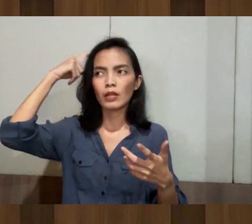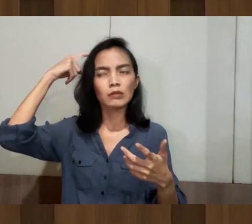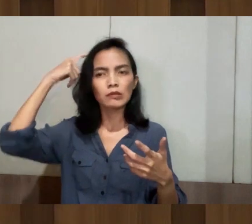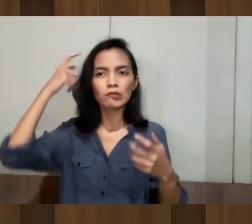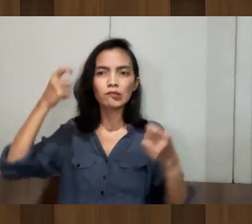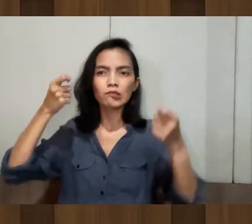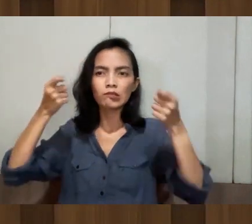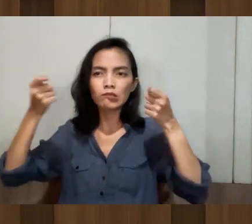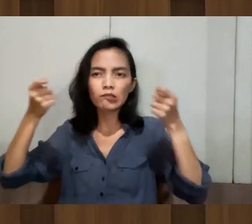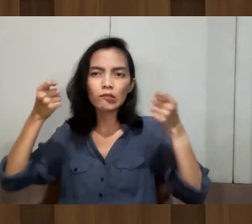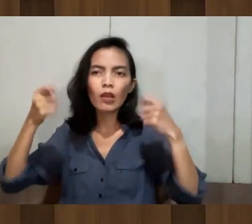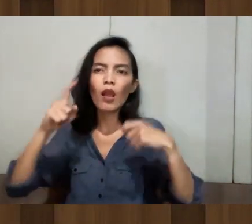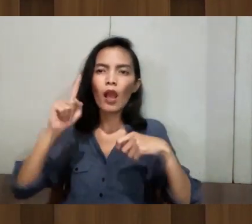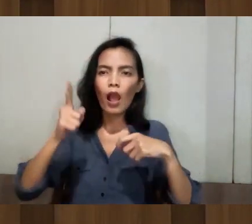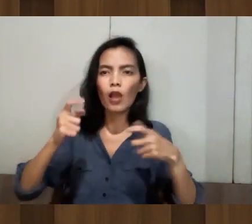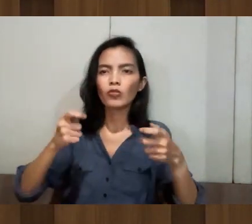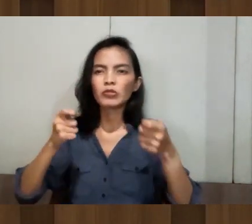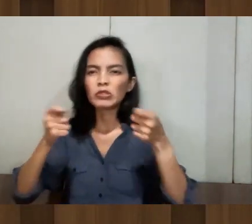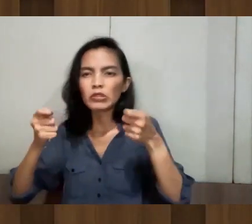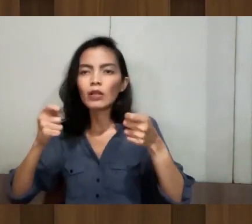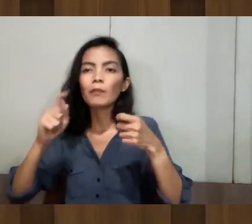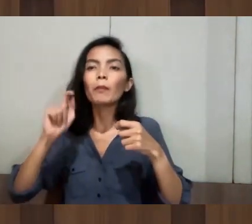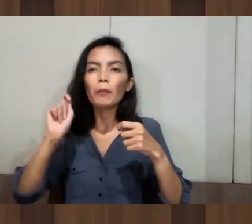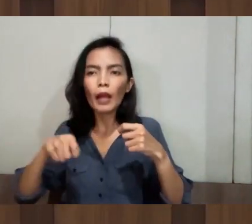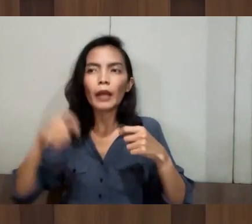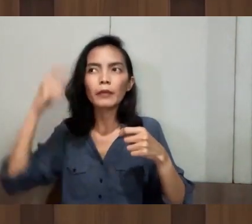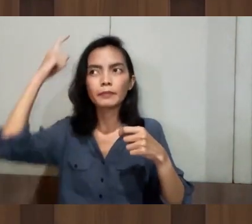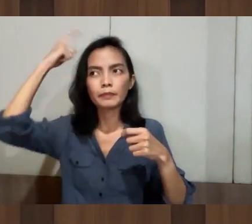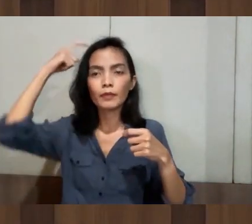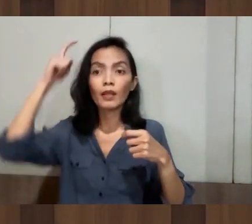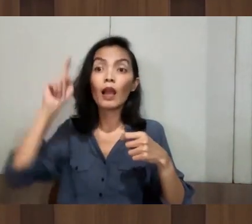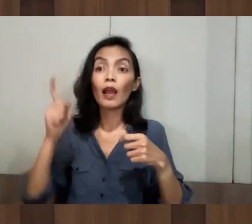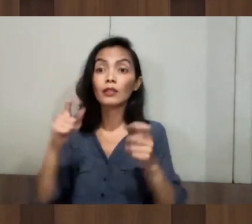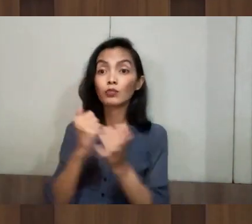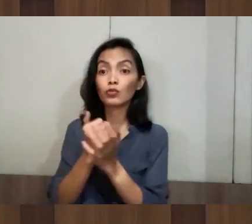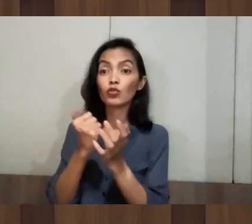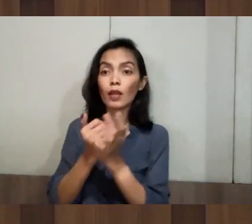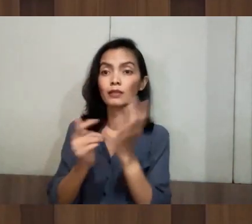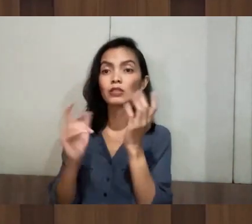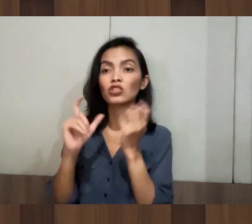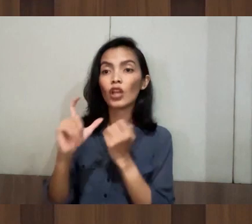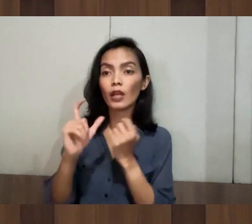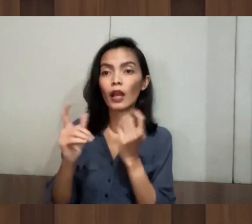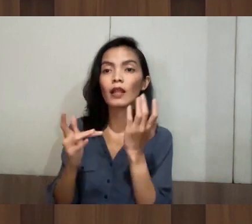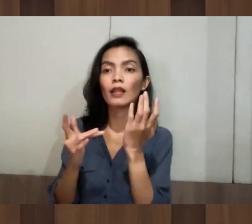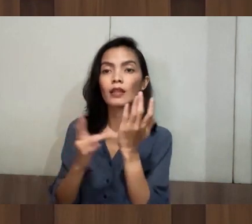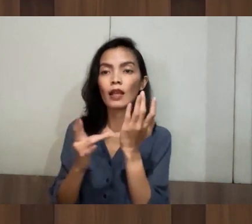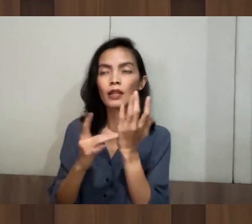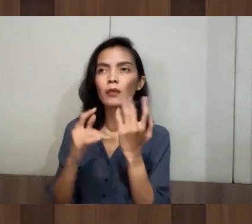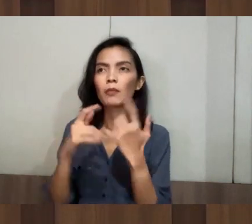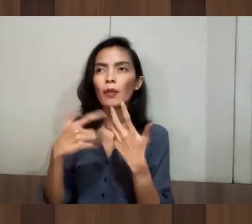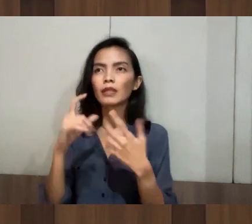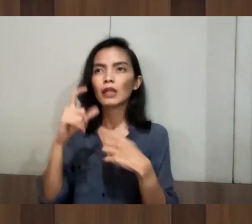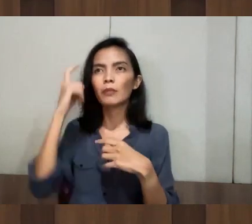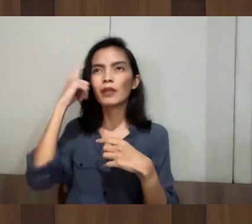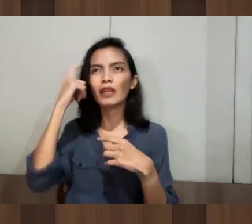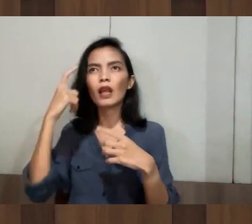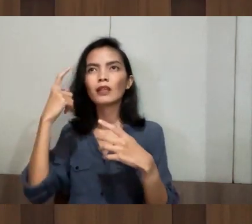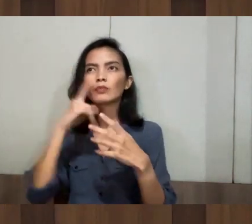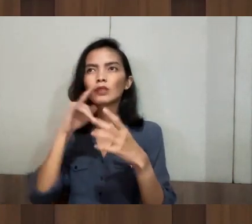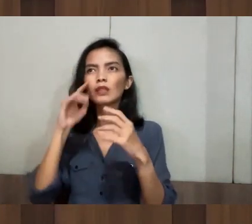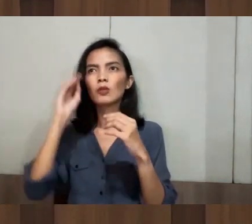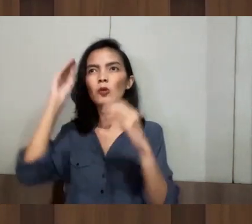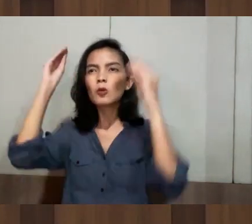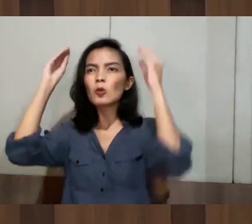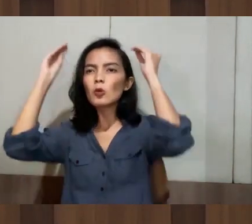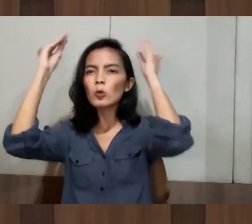all, our brain. Now, I'm gonna introduce you to this thinking technique that will help you to